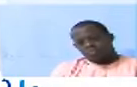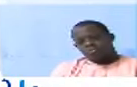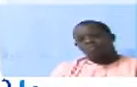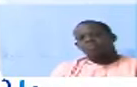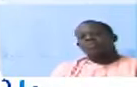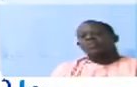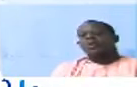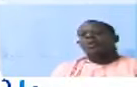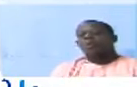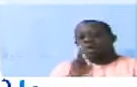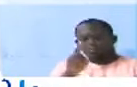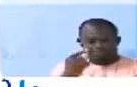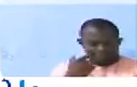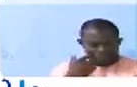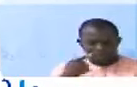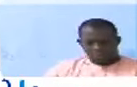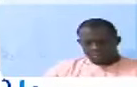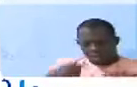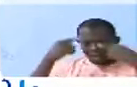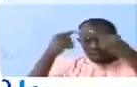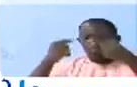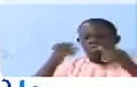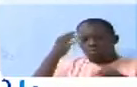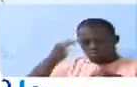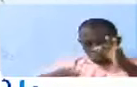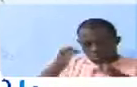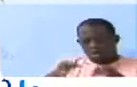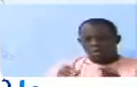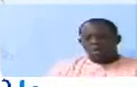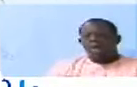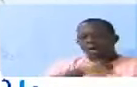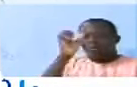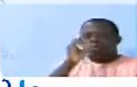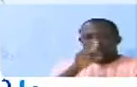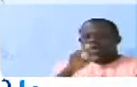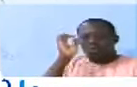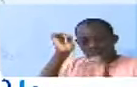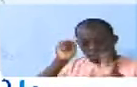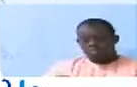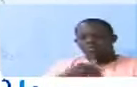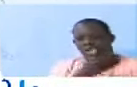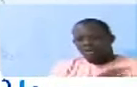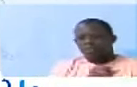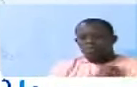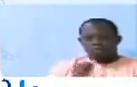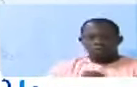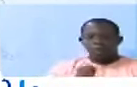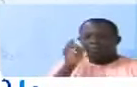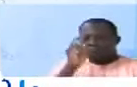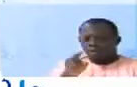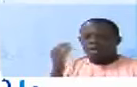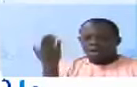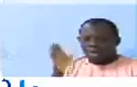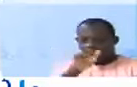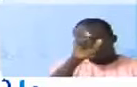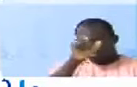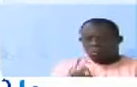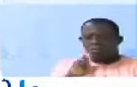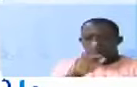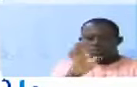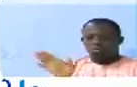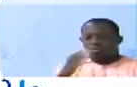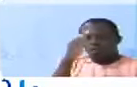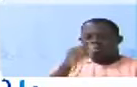he adjourned the case and said he is going to leave us, but anyone who goes, you can take bath